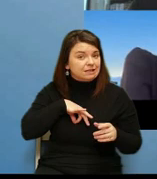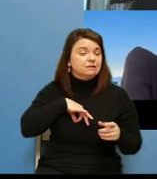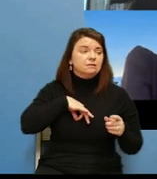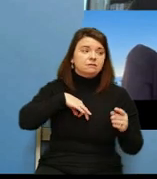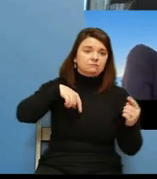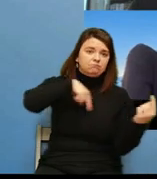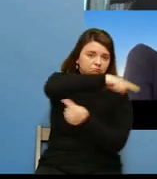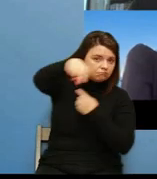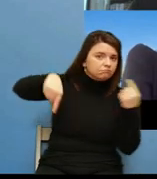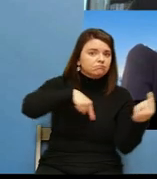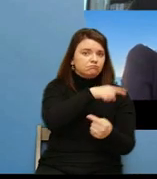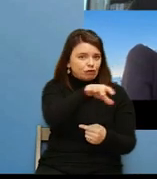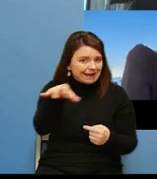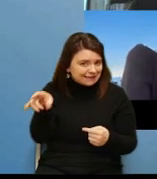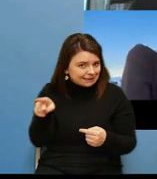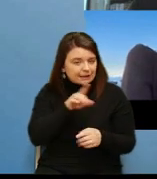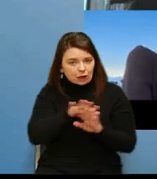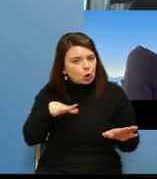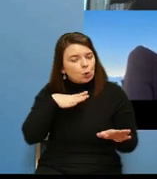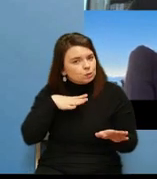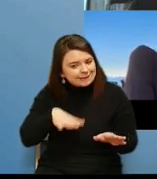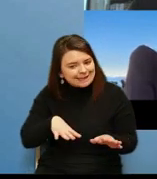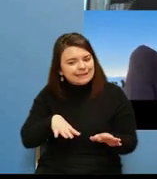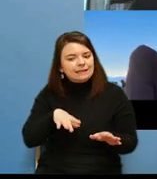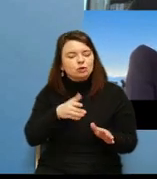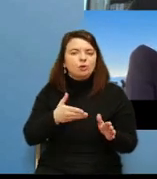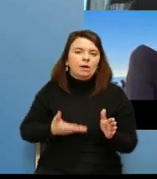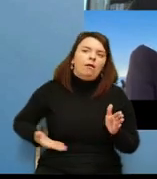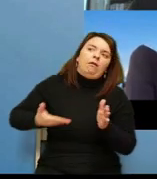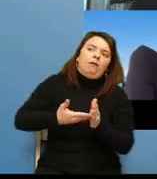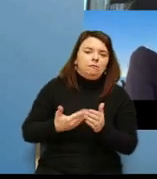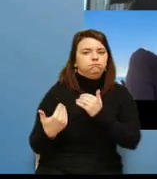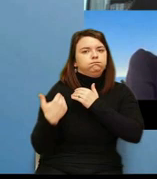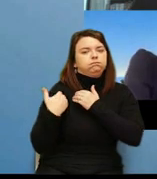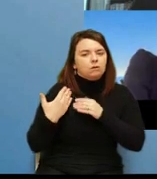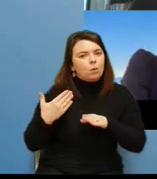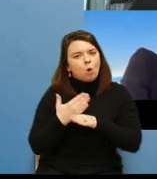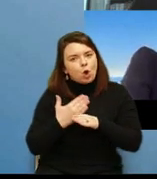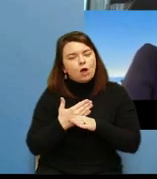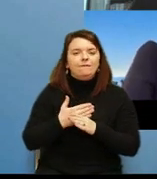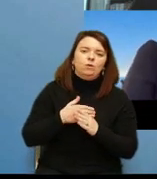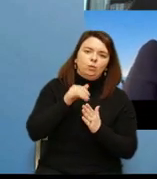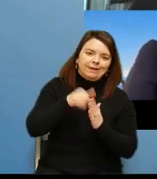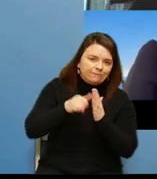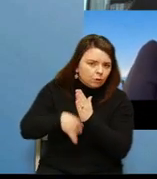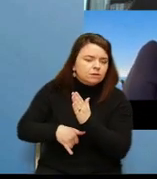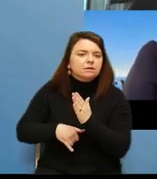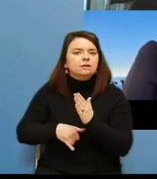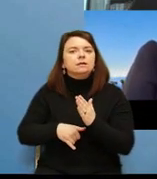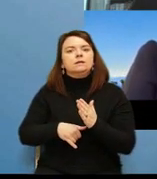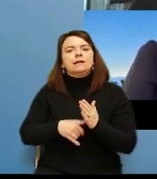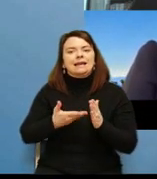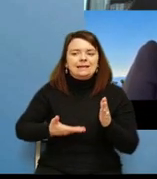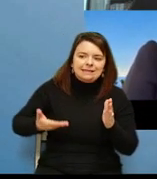local. The benefits of practices will be along the lines that they don't need to undertake additional workload as far as